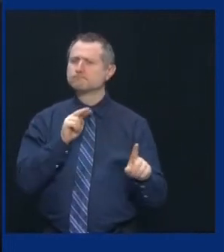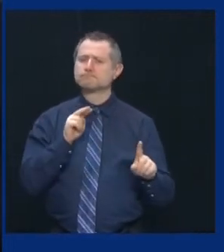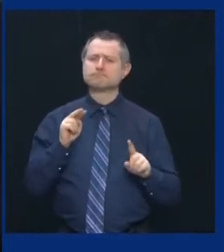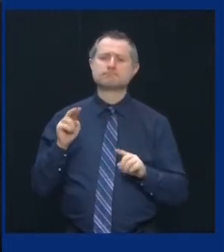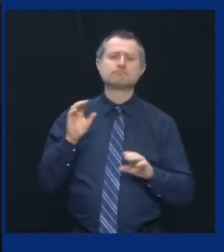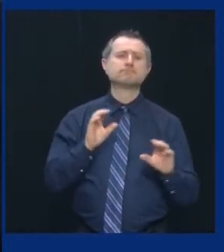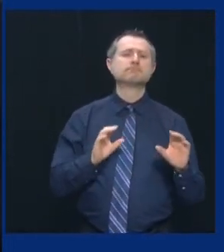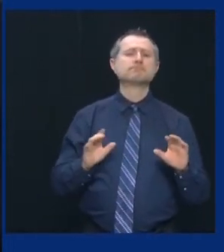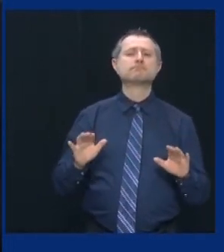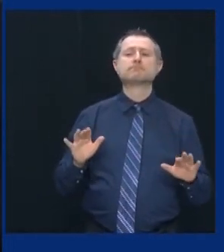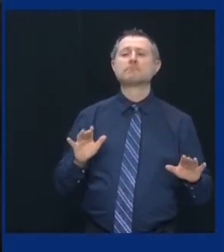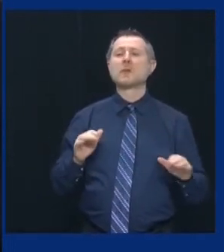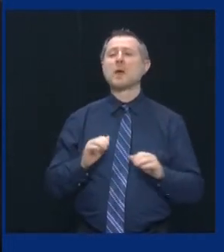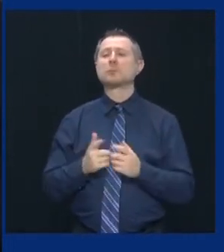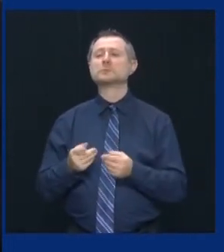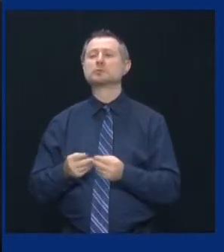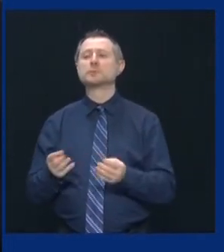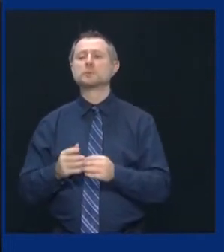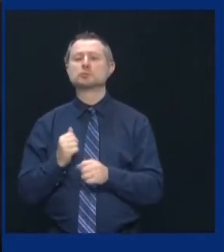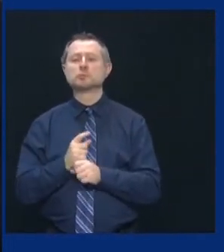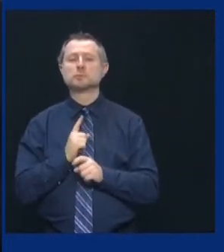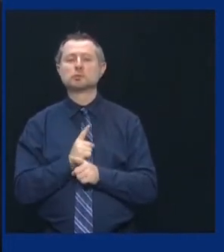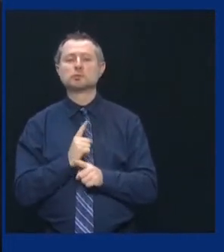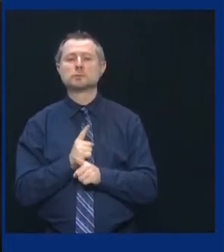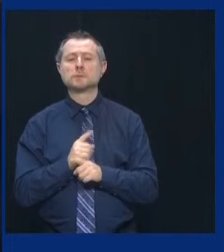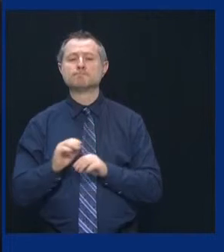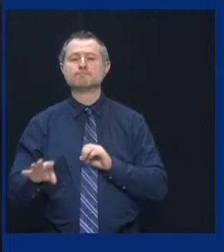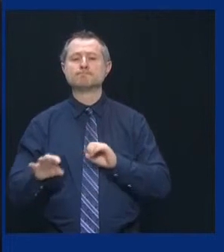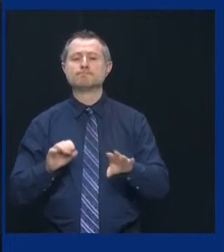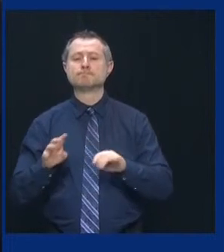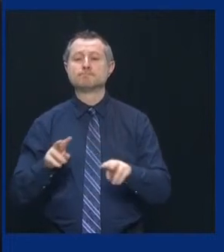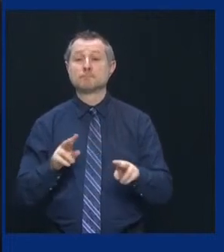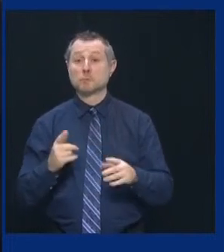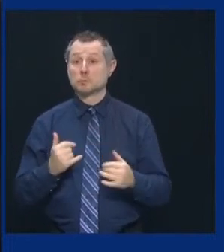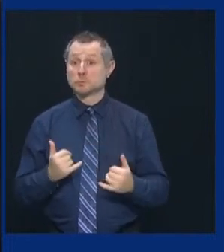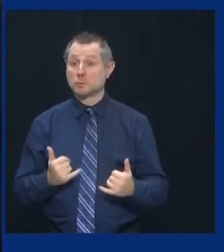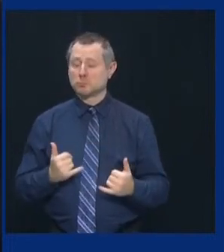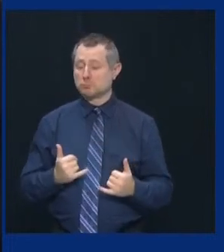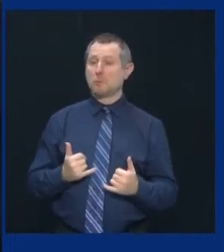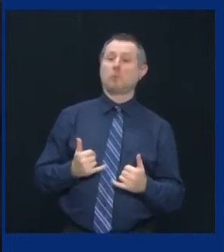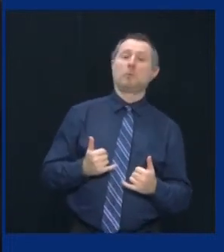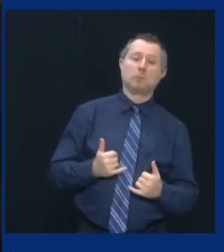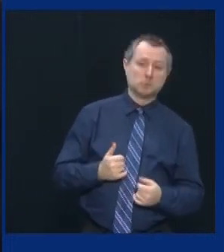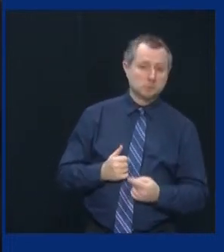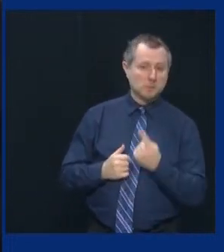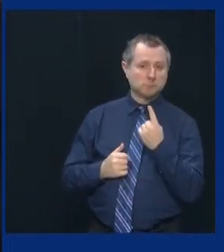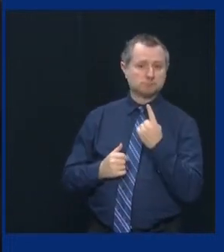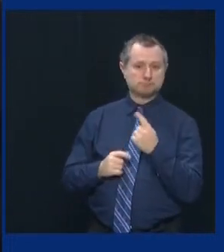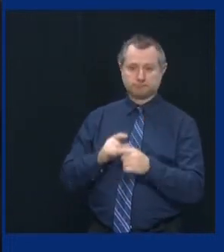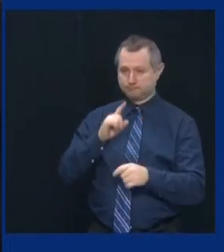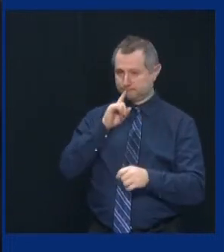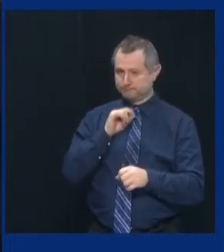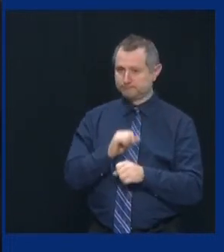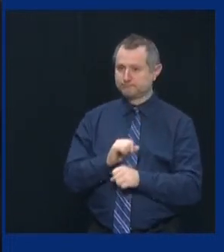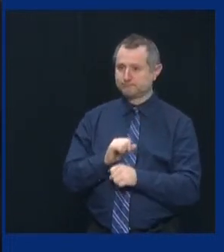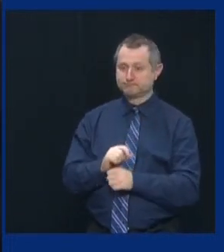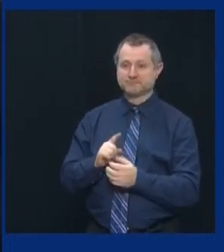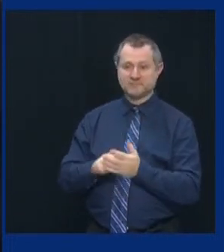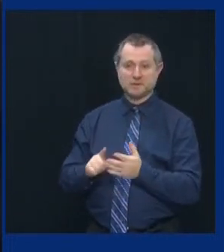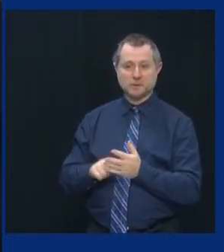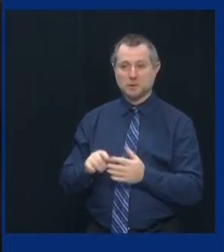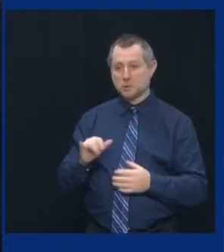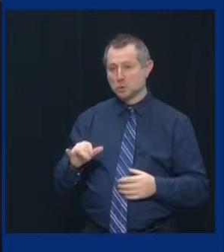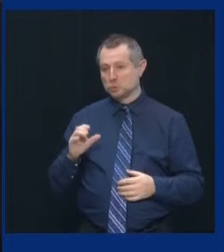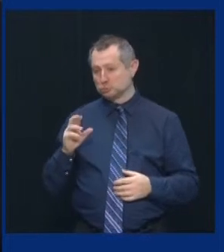at the distribution system. But the only organization that is being investigated for